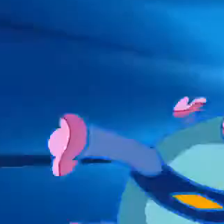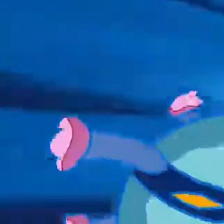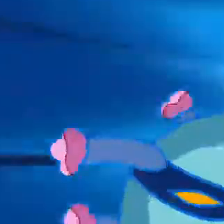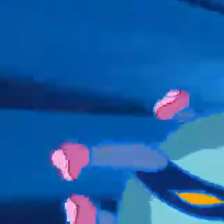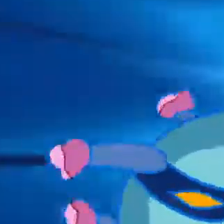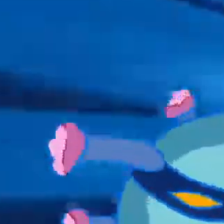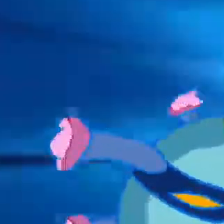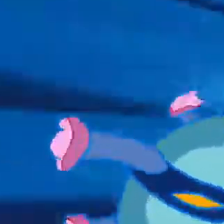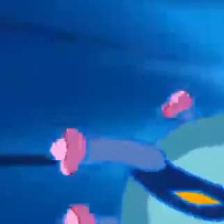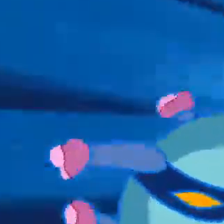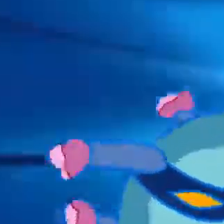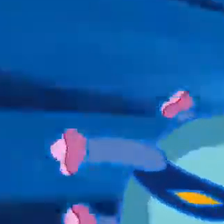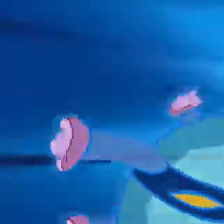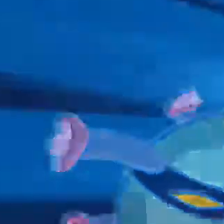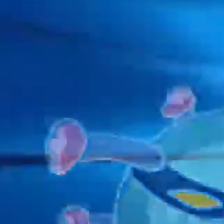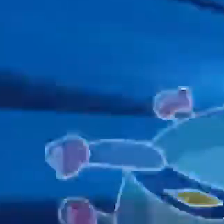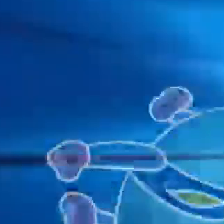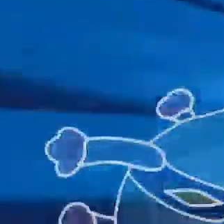Carly.